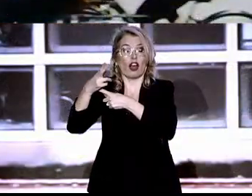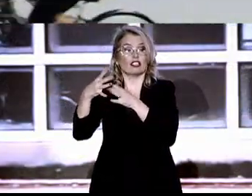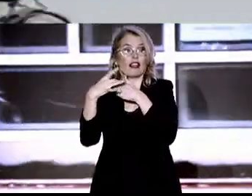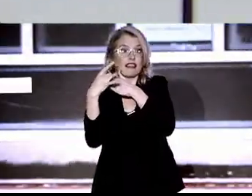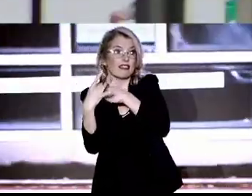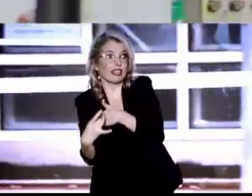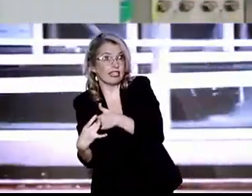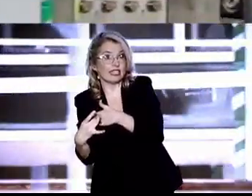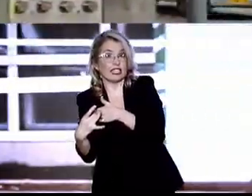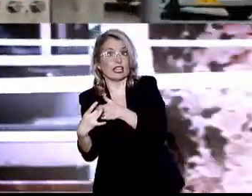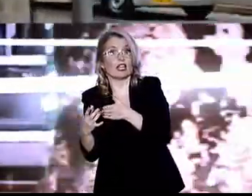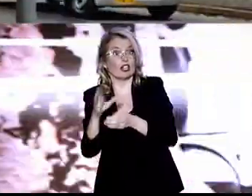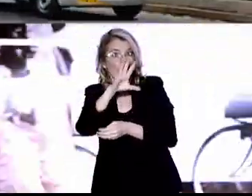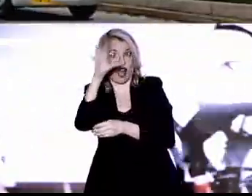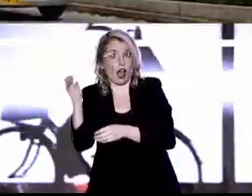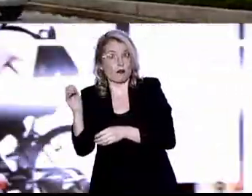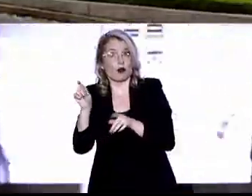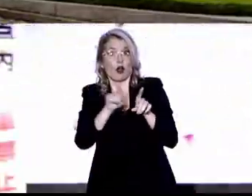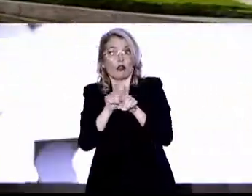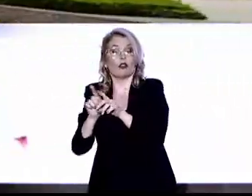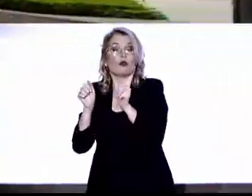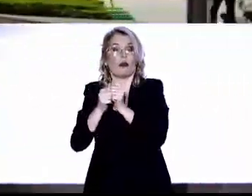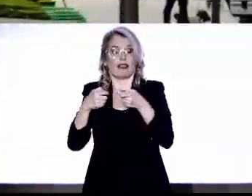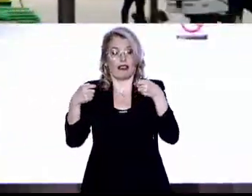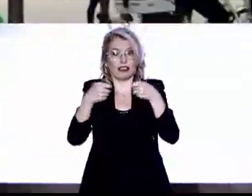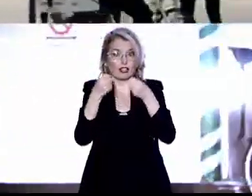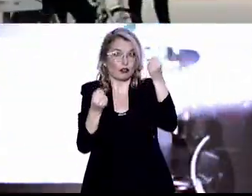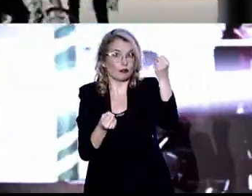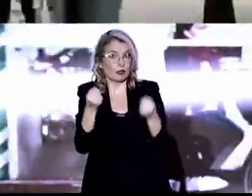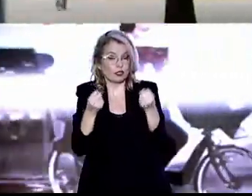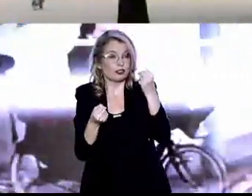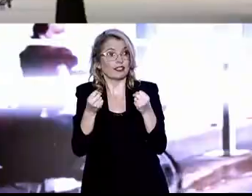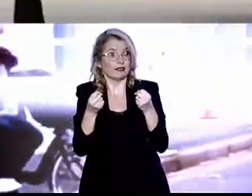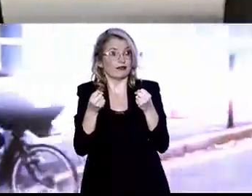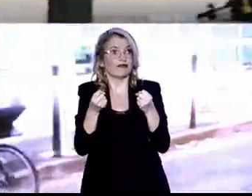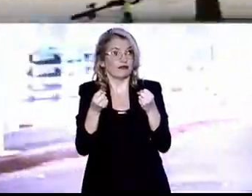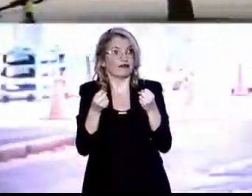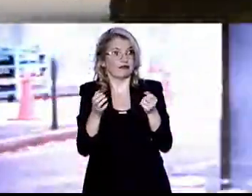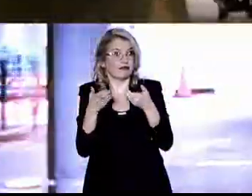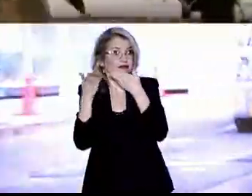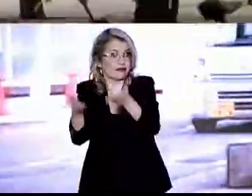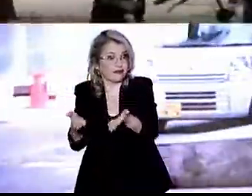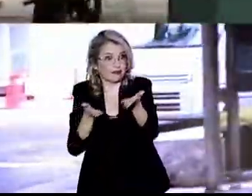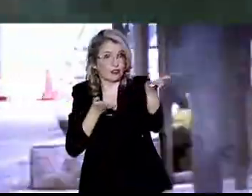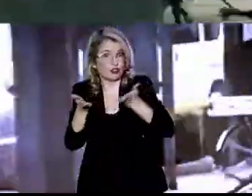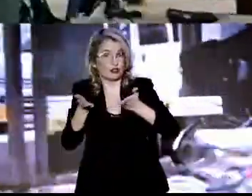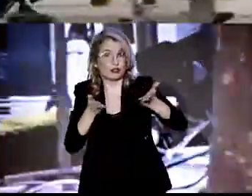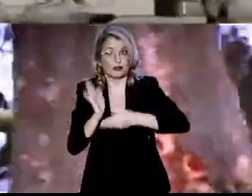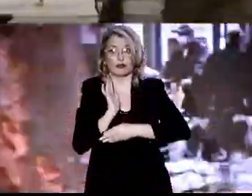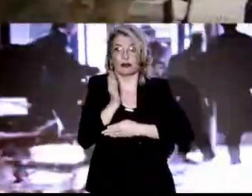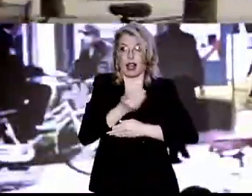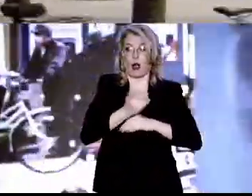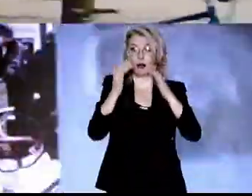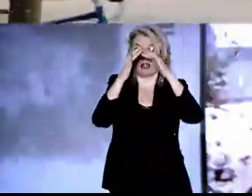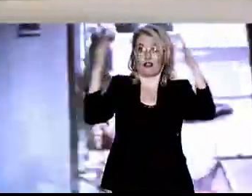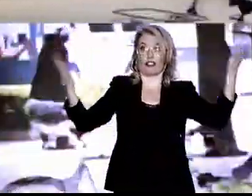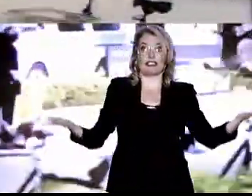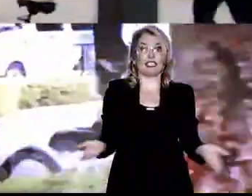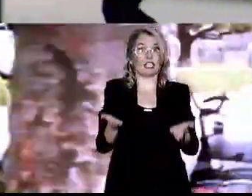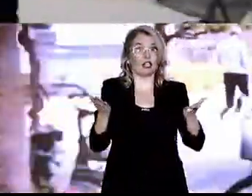supplier along the electromobility value chain. In fact, our diversity here